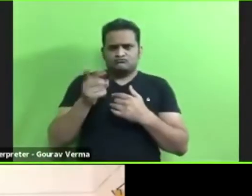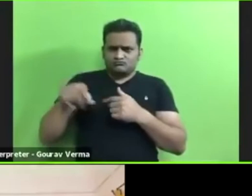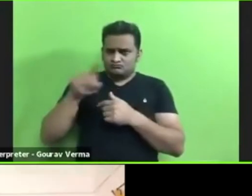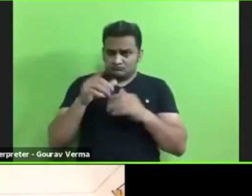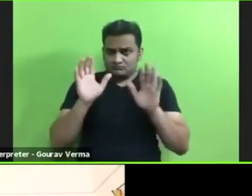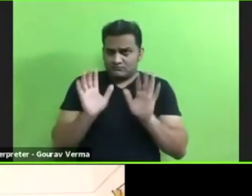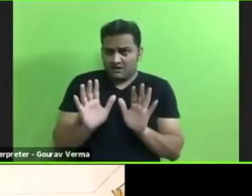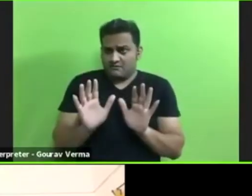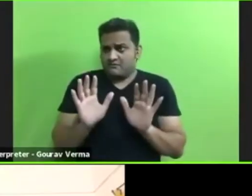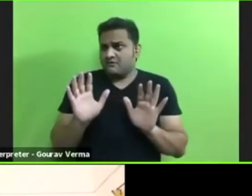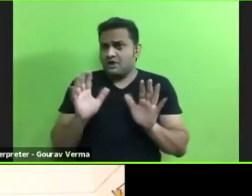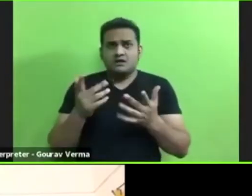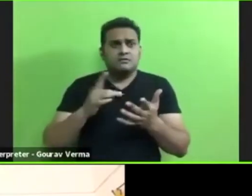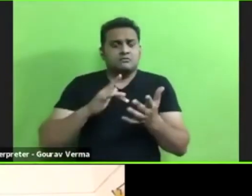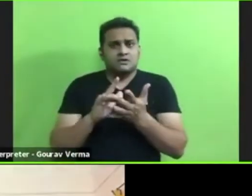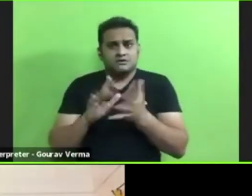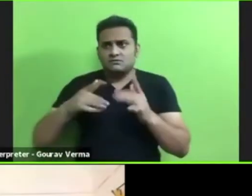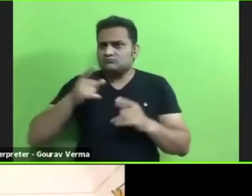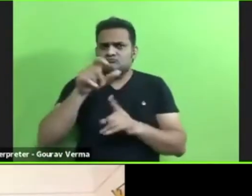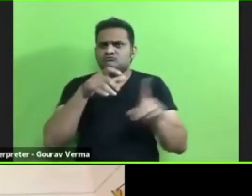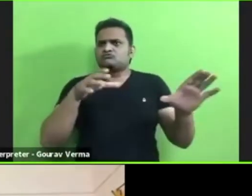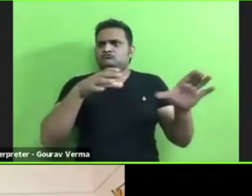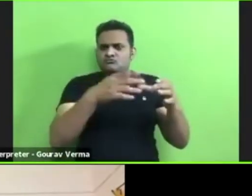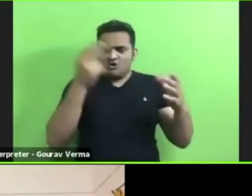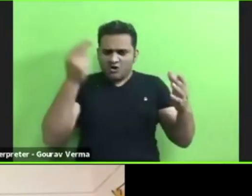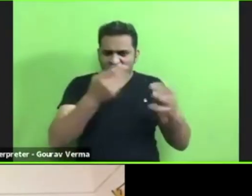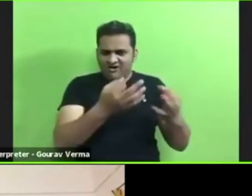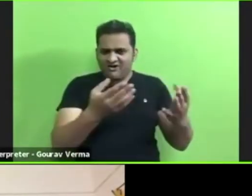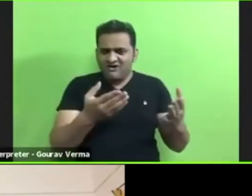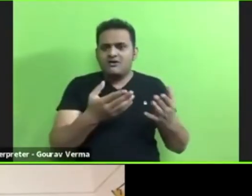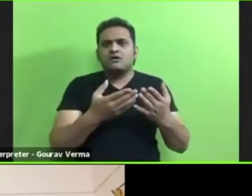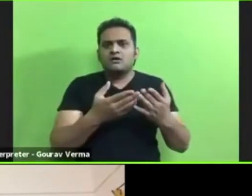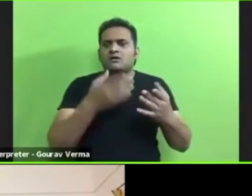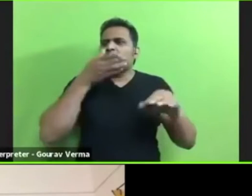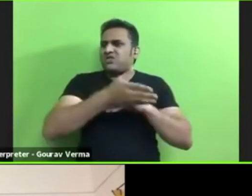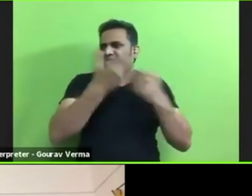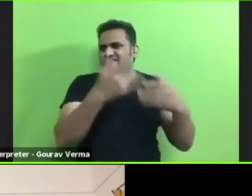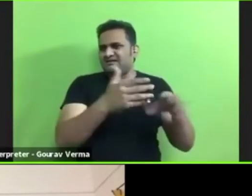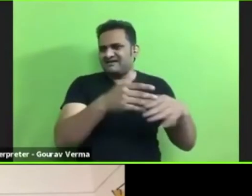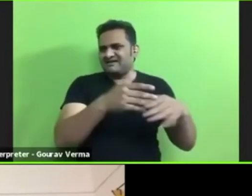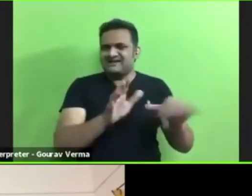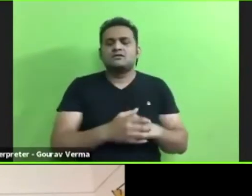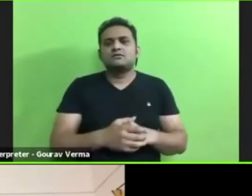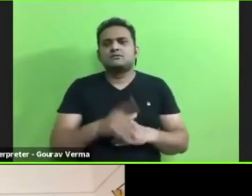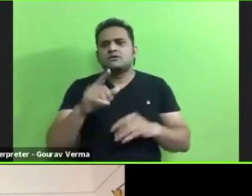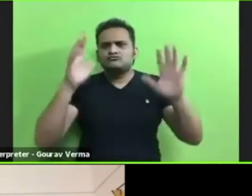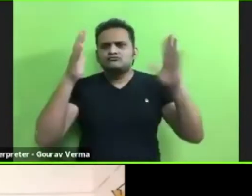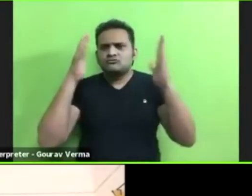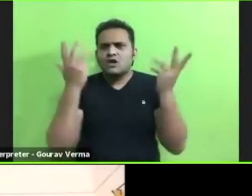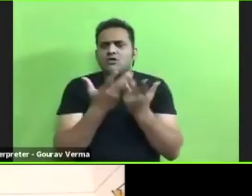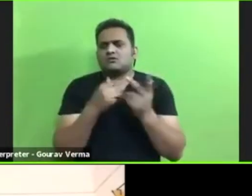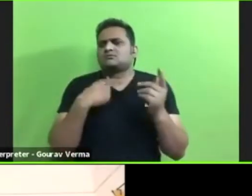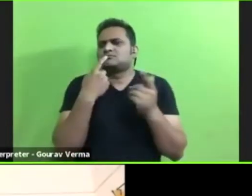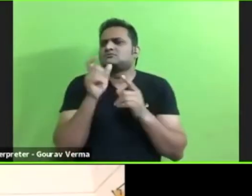an appreciation of the art of the polluted by, and I call them